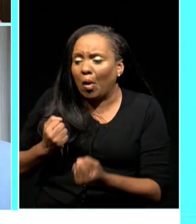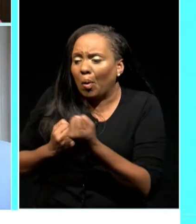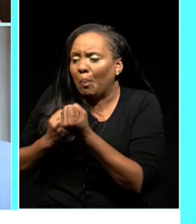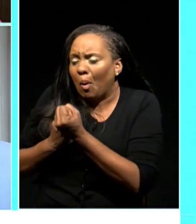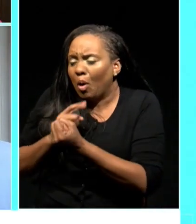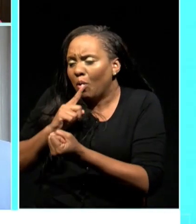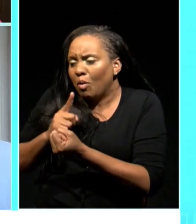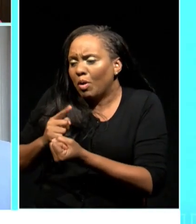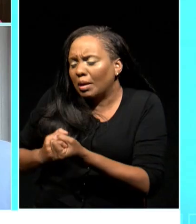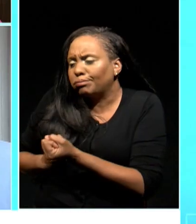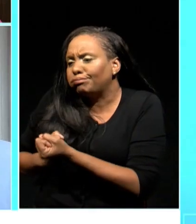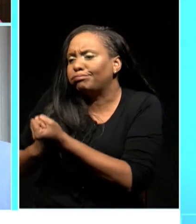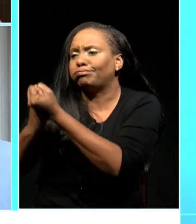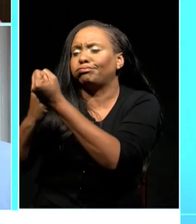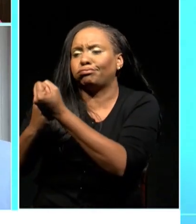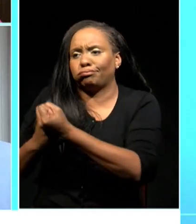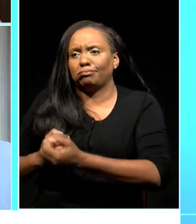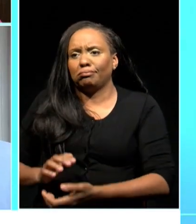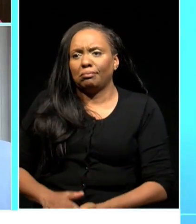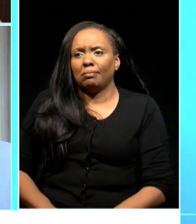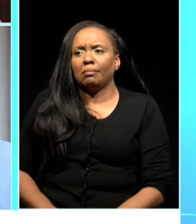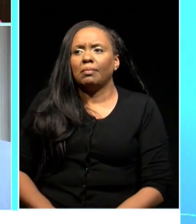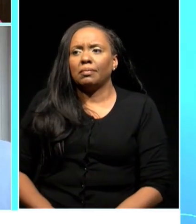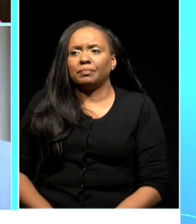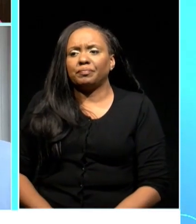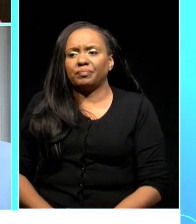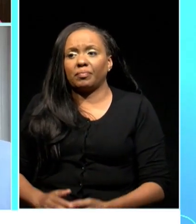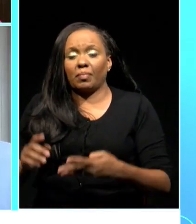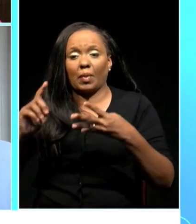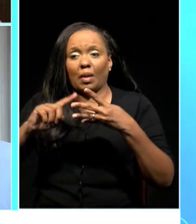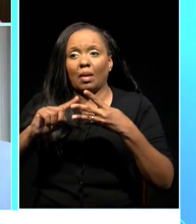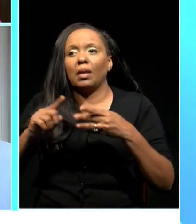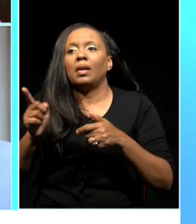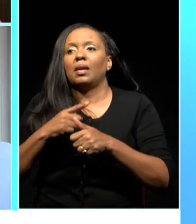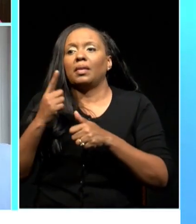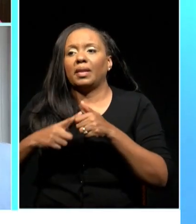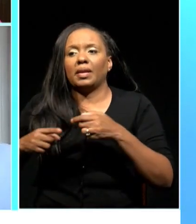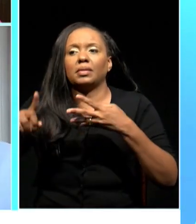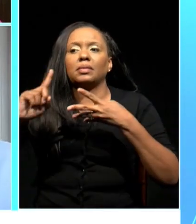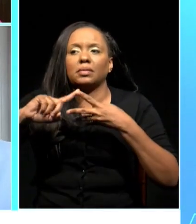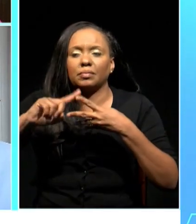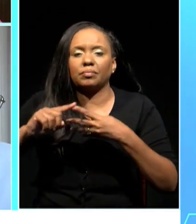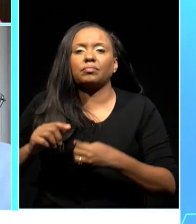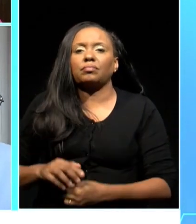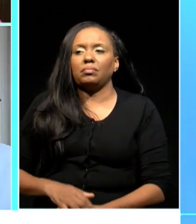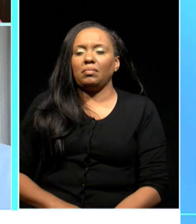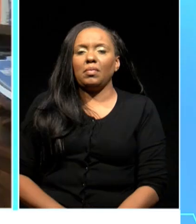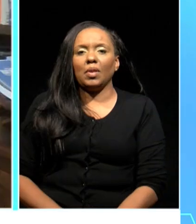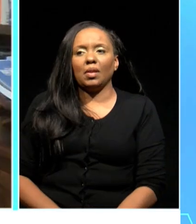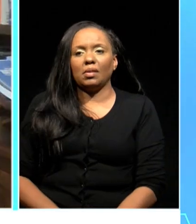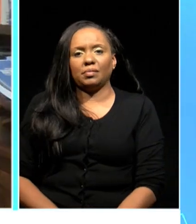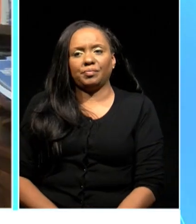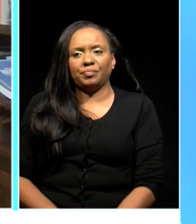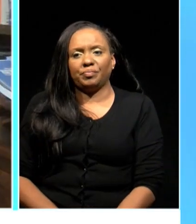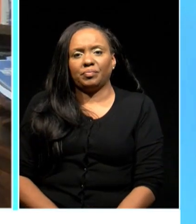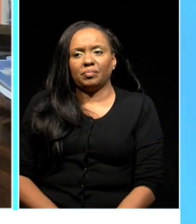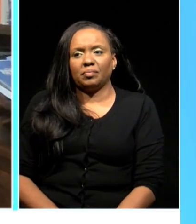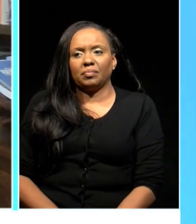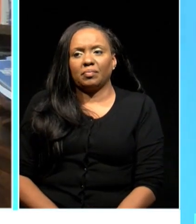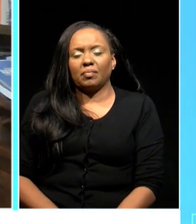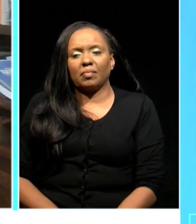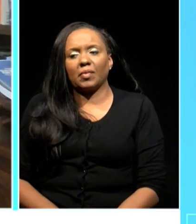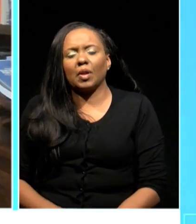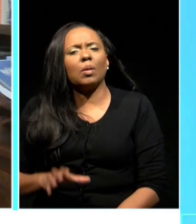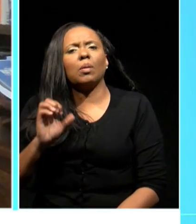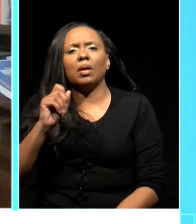wing. Coming back to you, Professor Bargels, and then I want to hear Dr. Bell on this one. Yeah, but the point is that she's not in a position to do so.